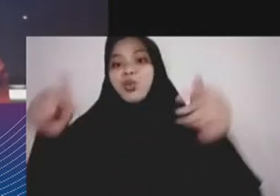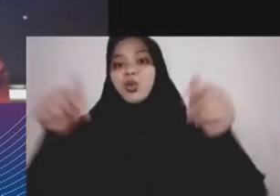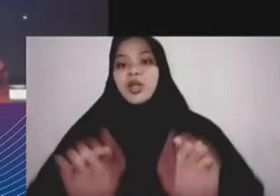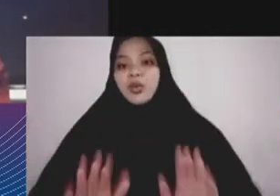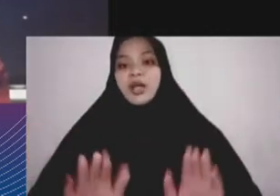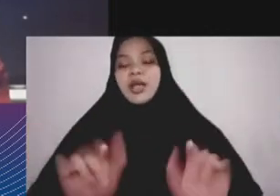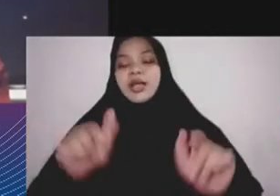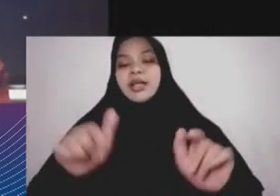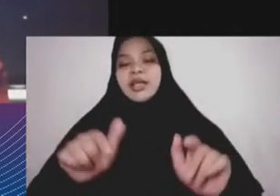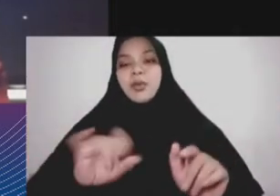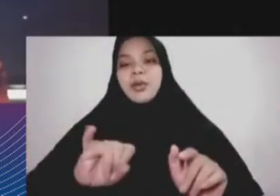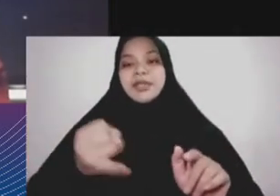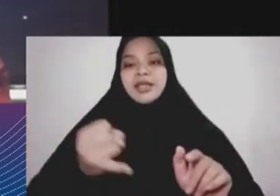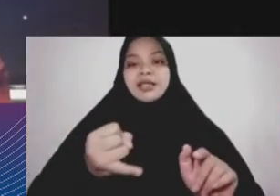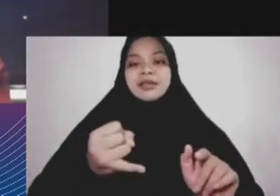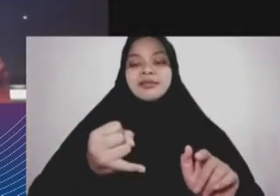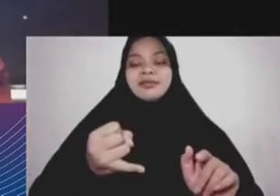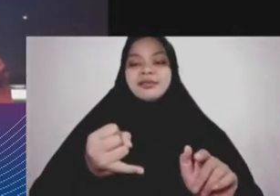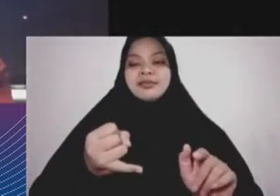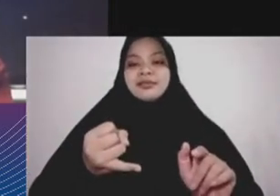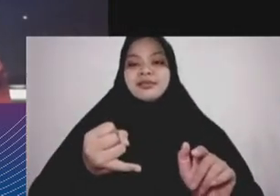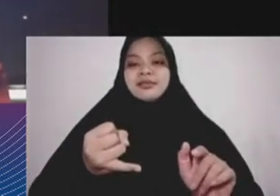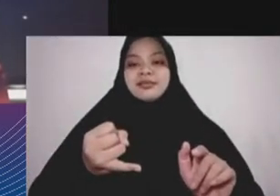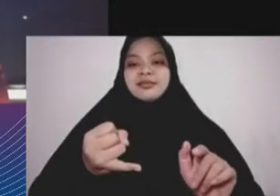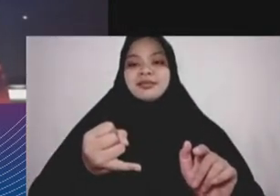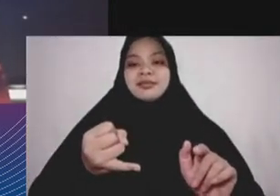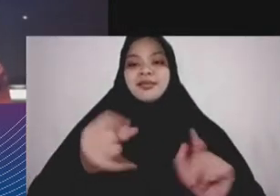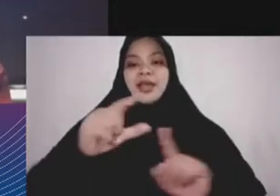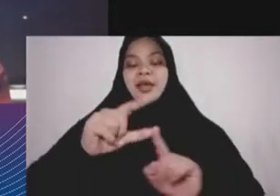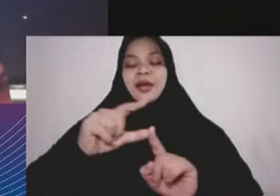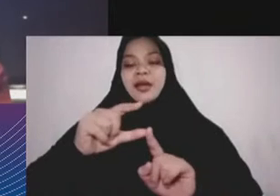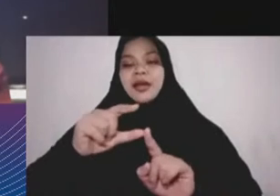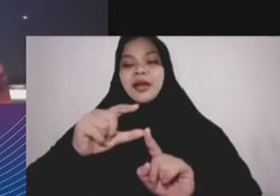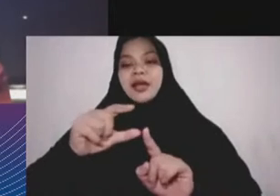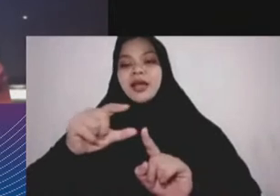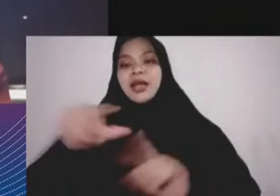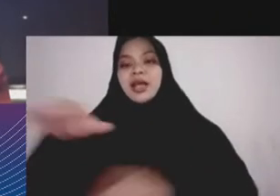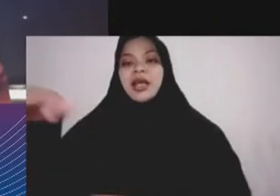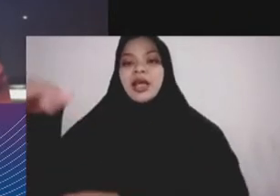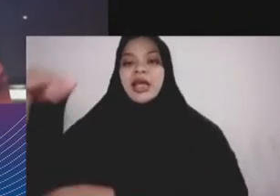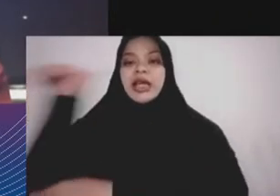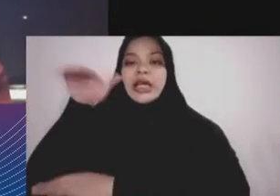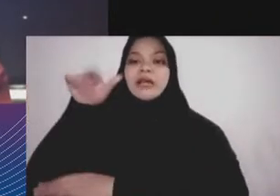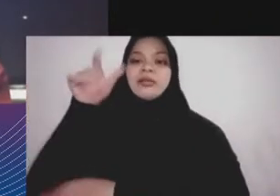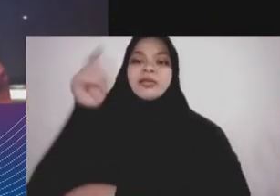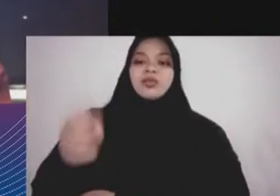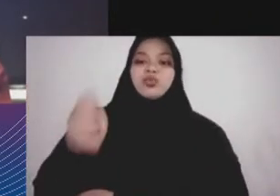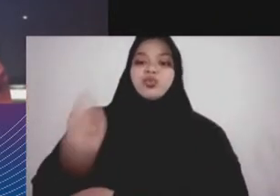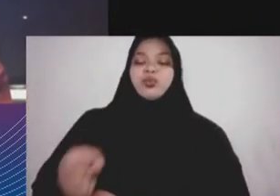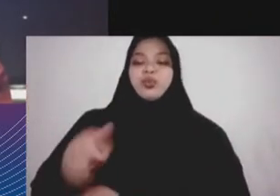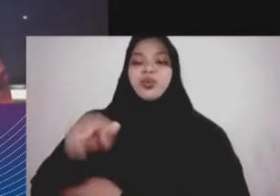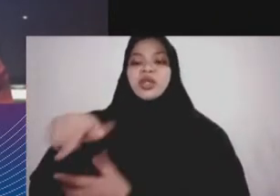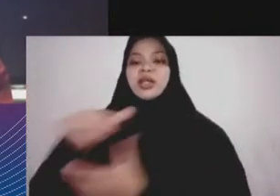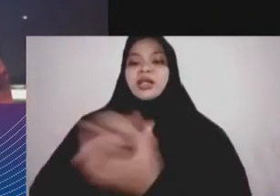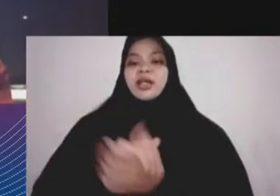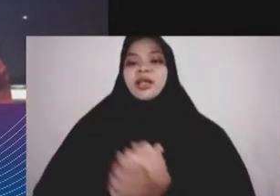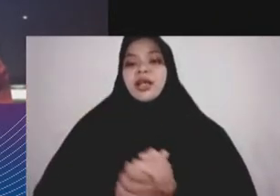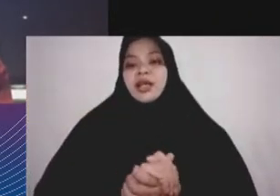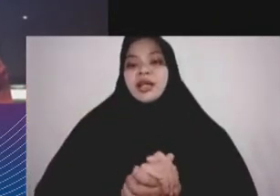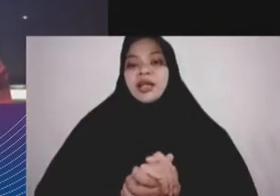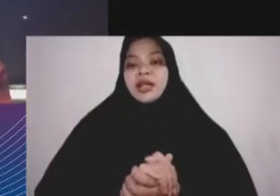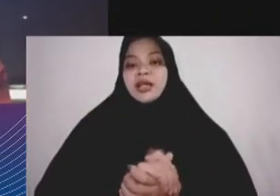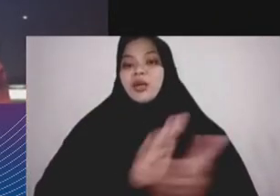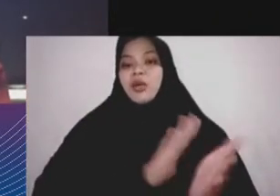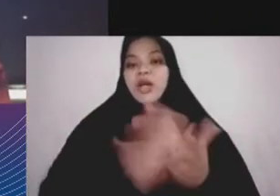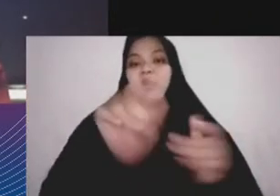the real pidana, yeah, criminal law, which not doing the directly saying stated,